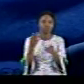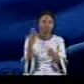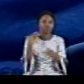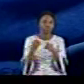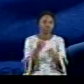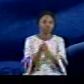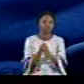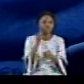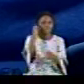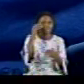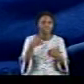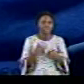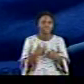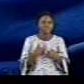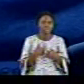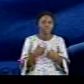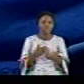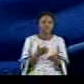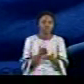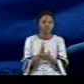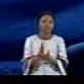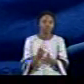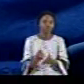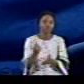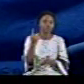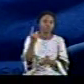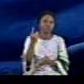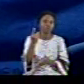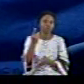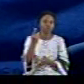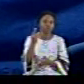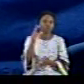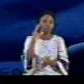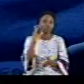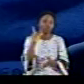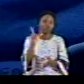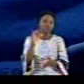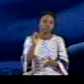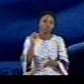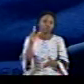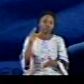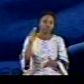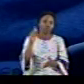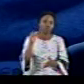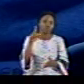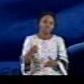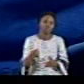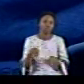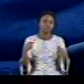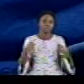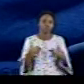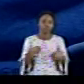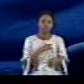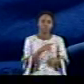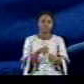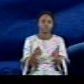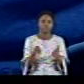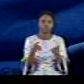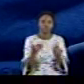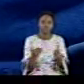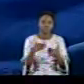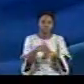having right upper limb pain. But tonight, the miracle took place and he's totally healed. Let's hear from